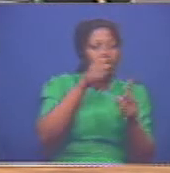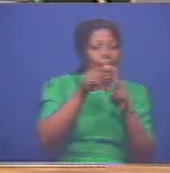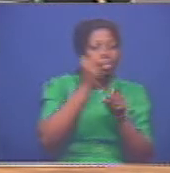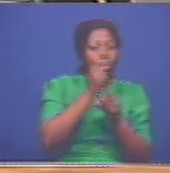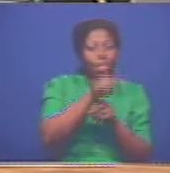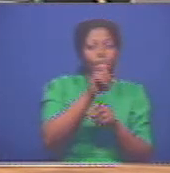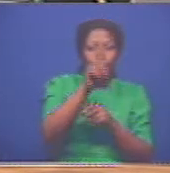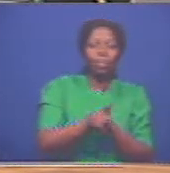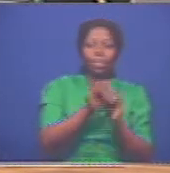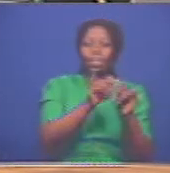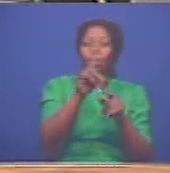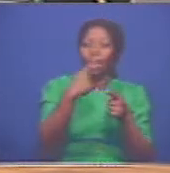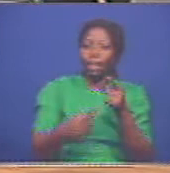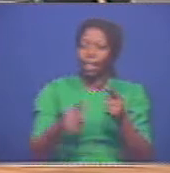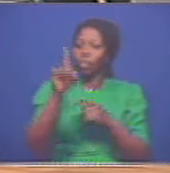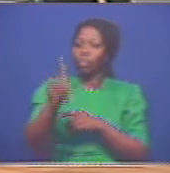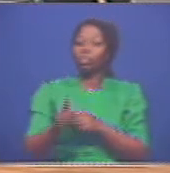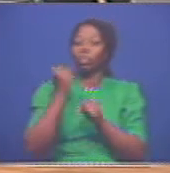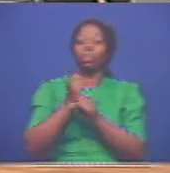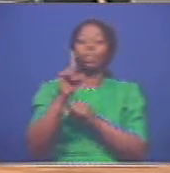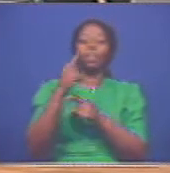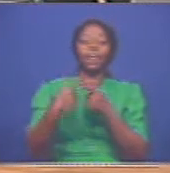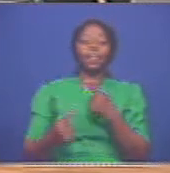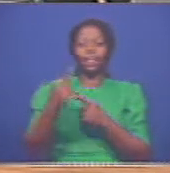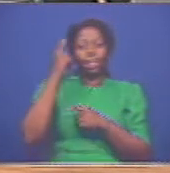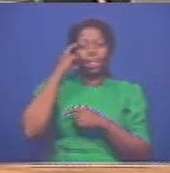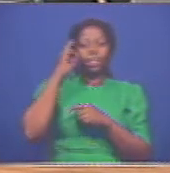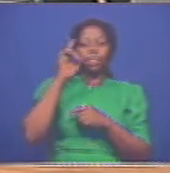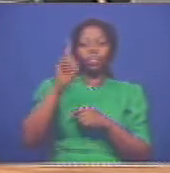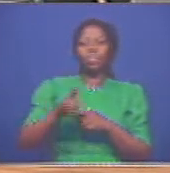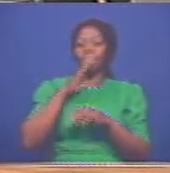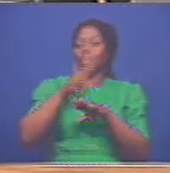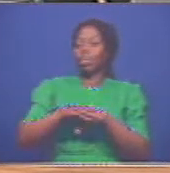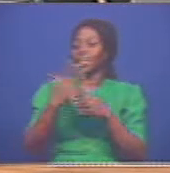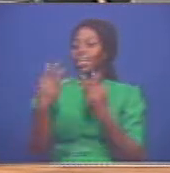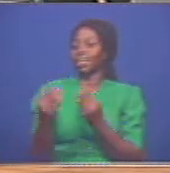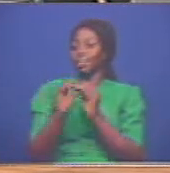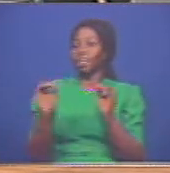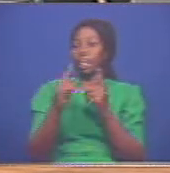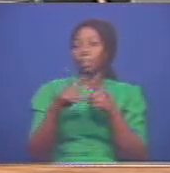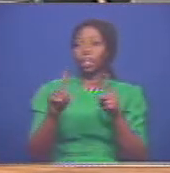1 year. Let us get it done. And I believe it will be good. It is not that easy, but